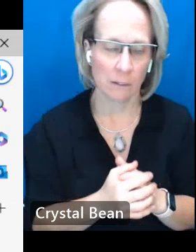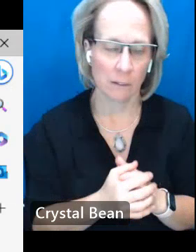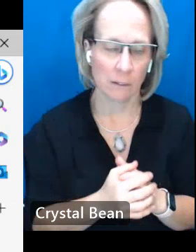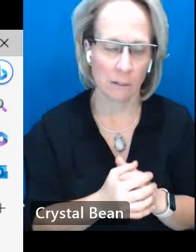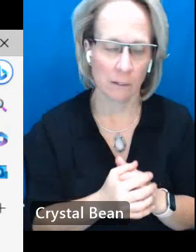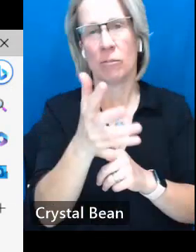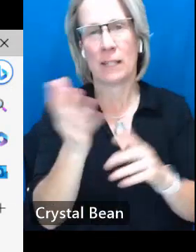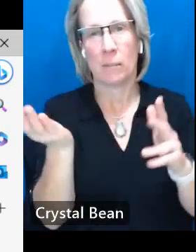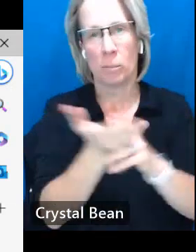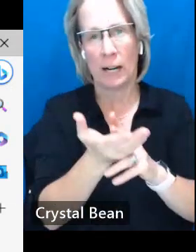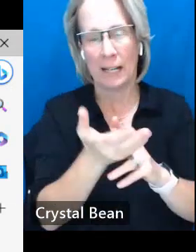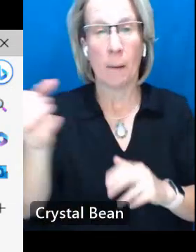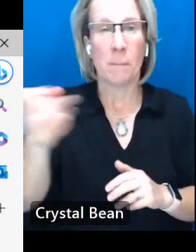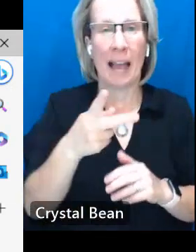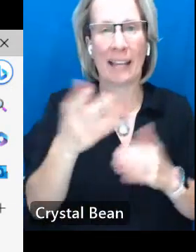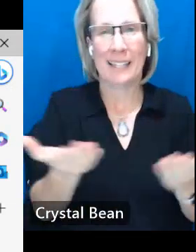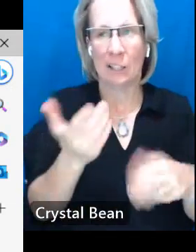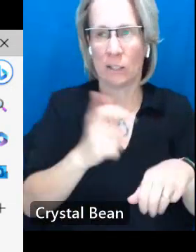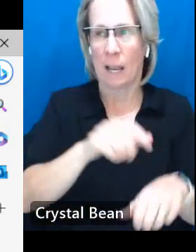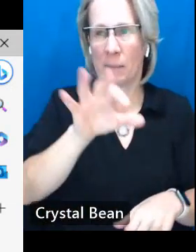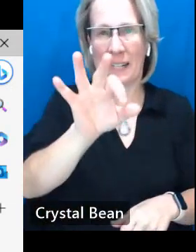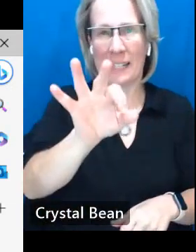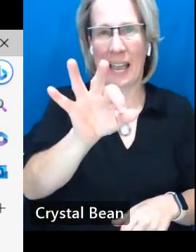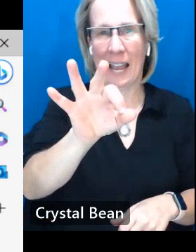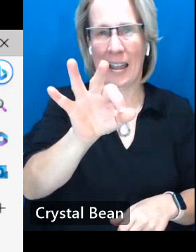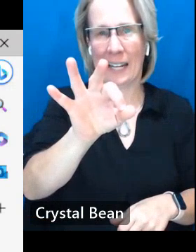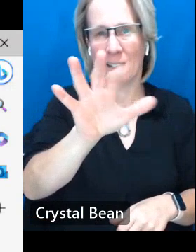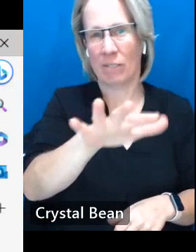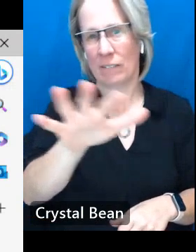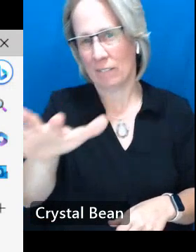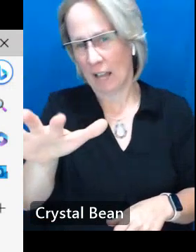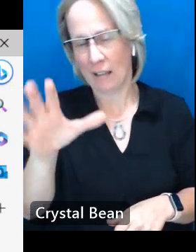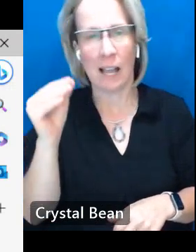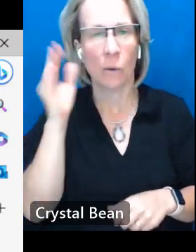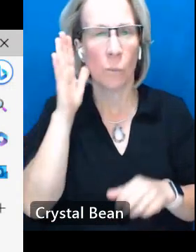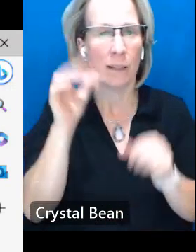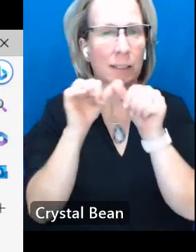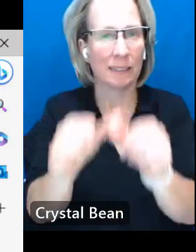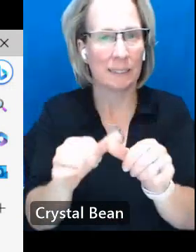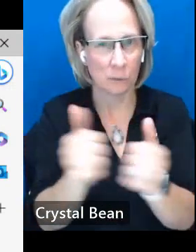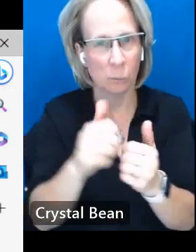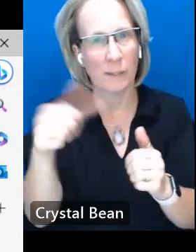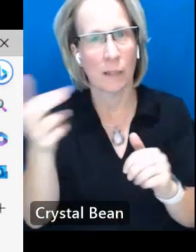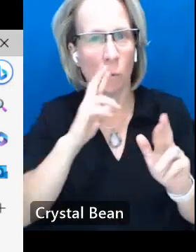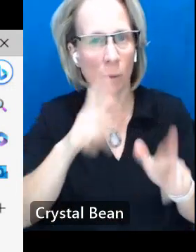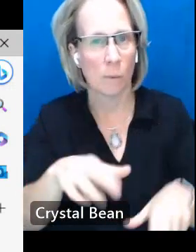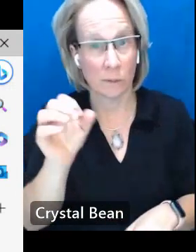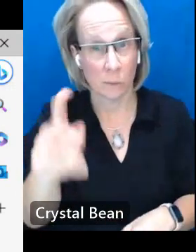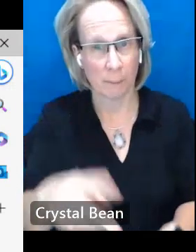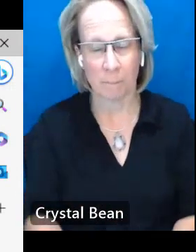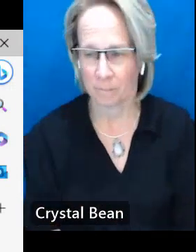about 9:55 or so, and we'll continue on with reports and other stuff like that.